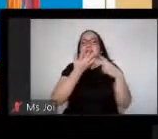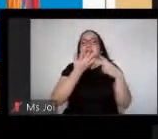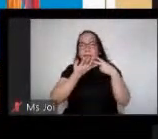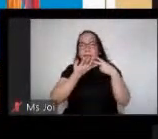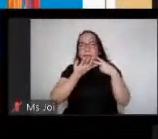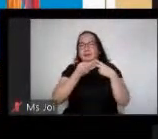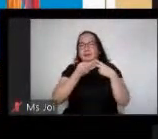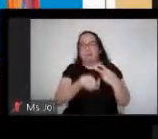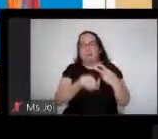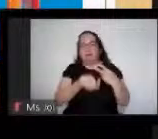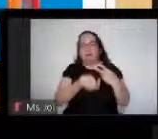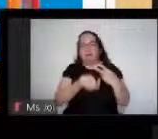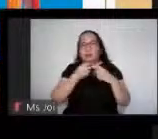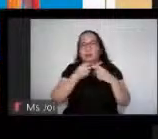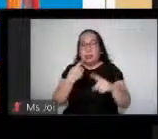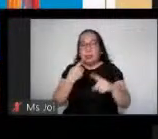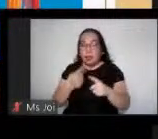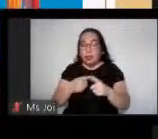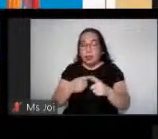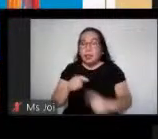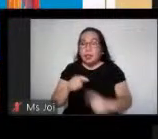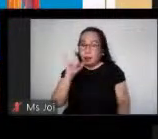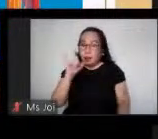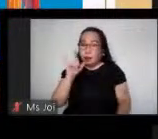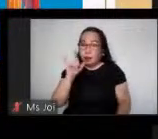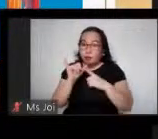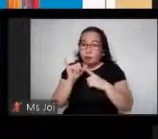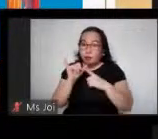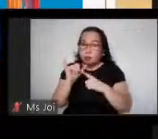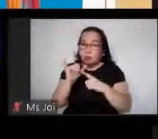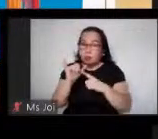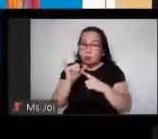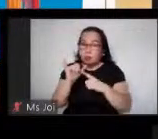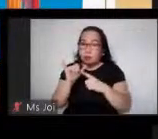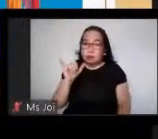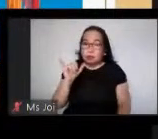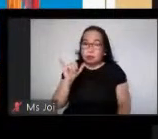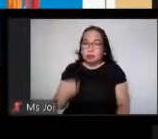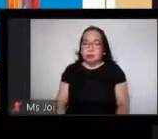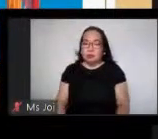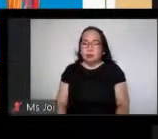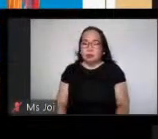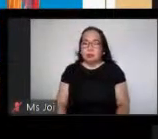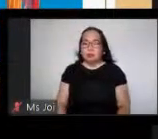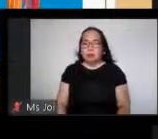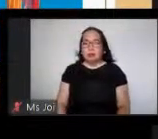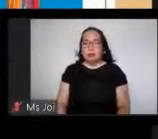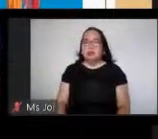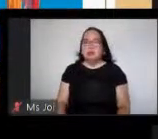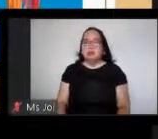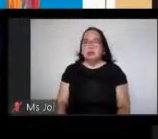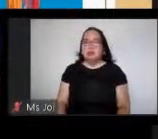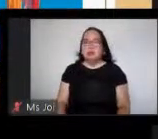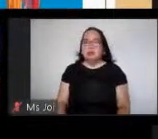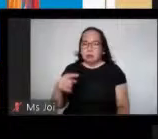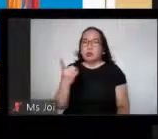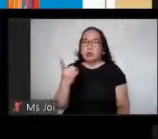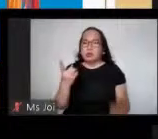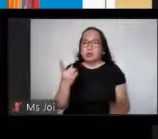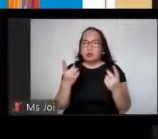Alcohol will not treat COVID-19. So always do this.